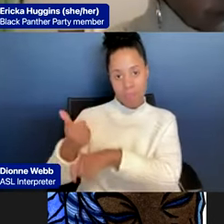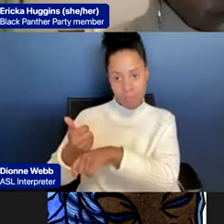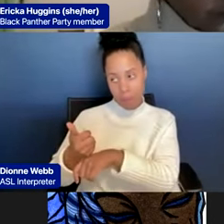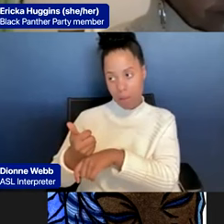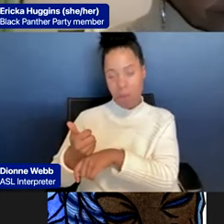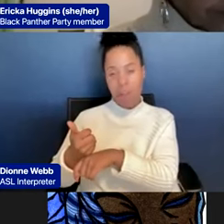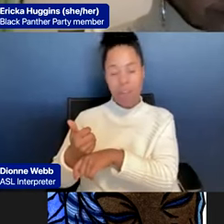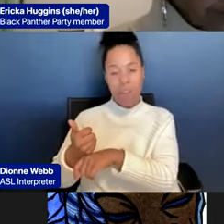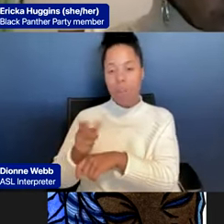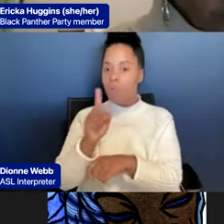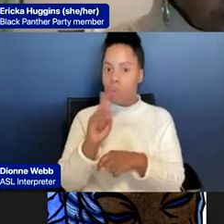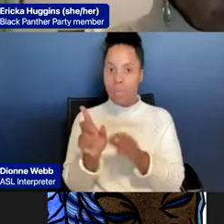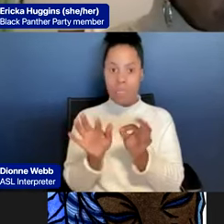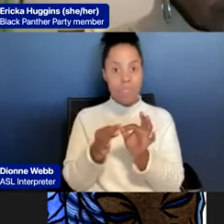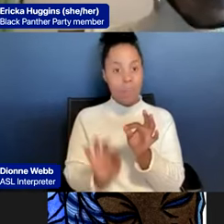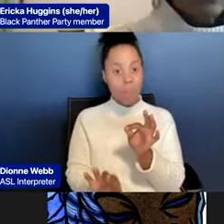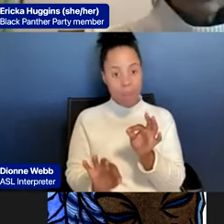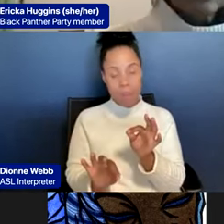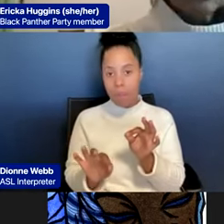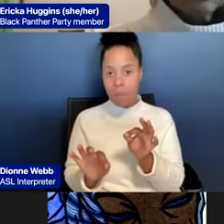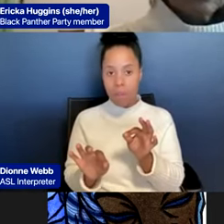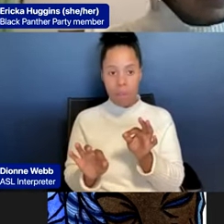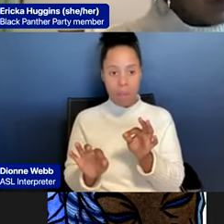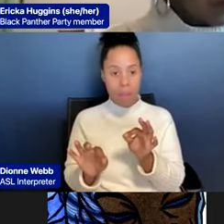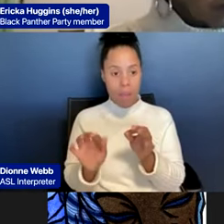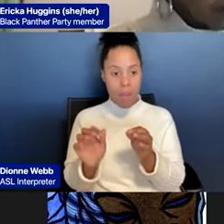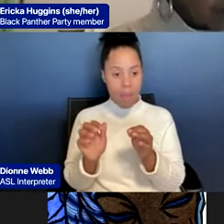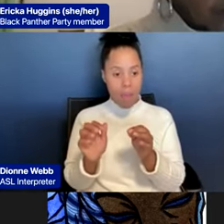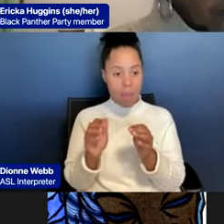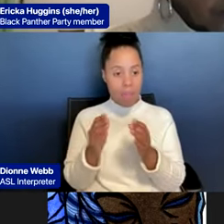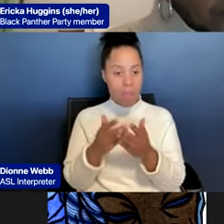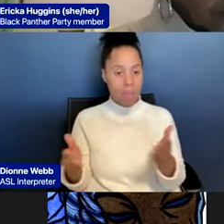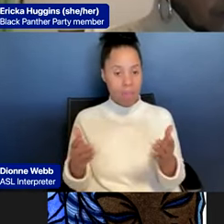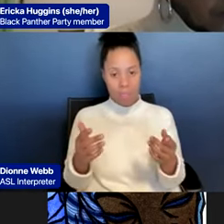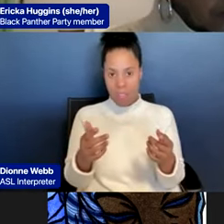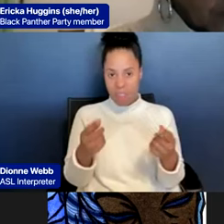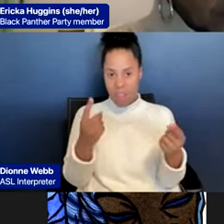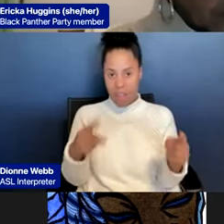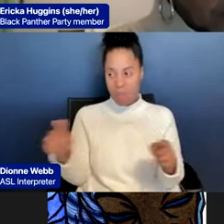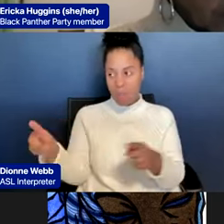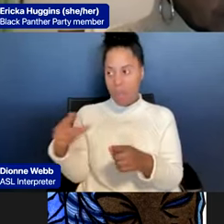with simply things existing outside of human realms beyond our understanding.